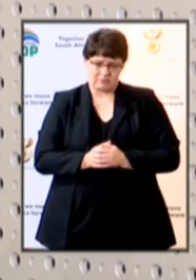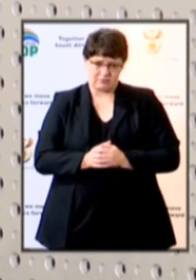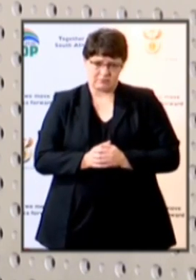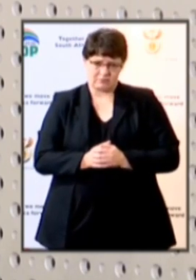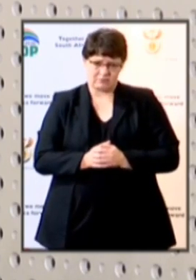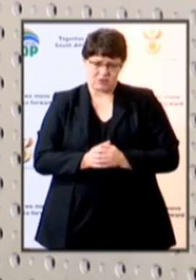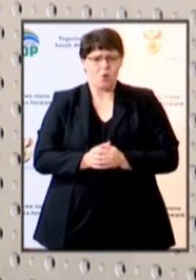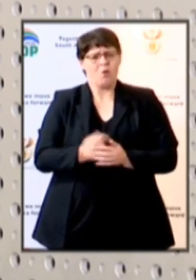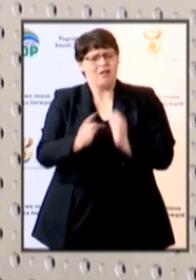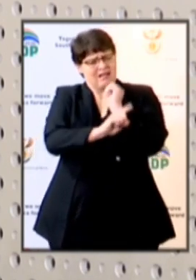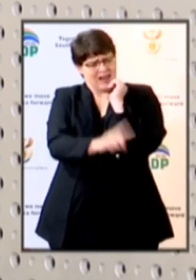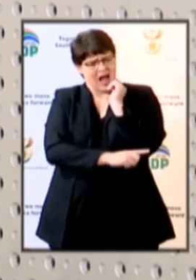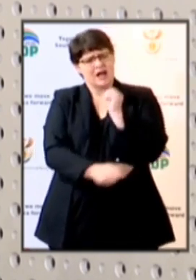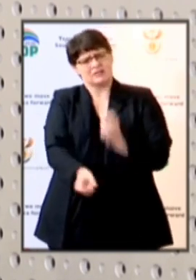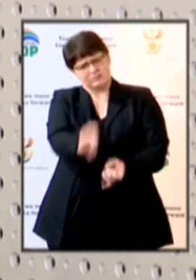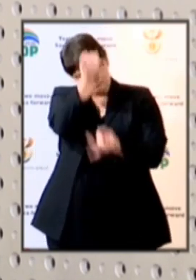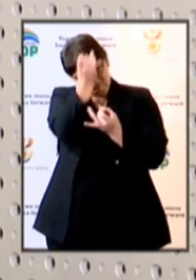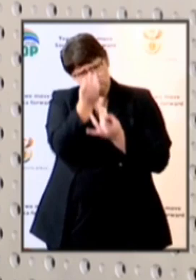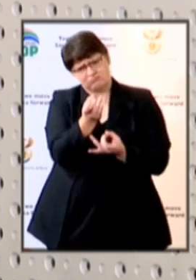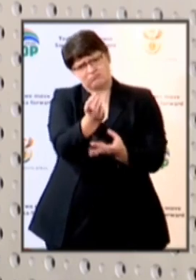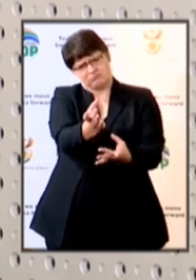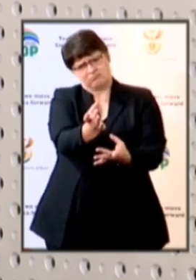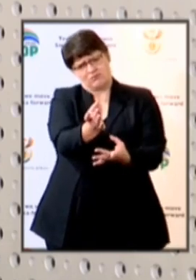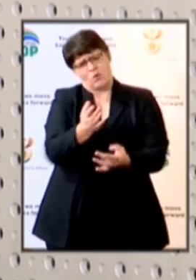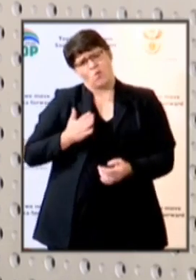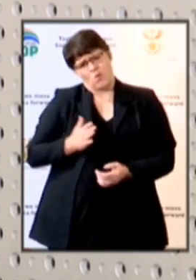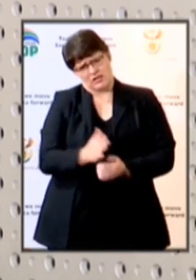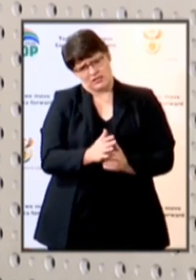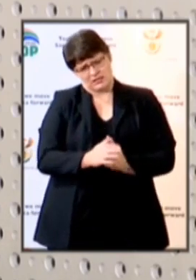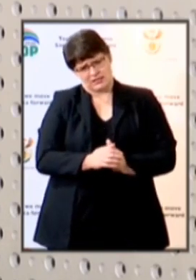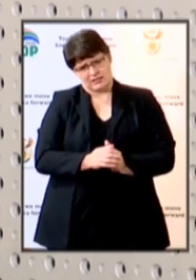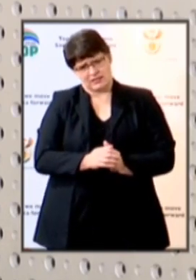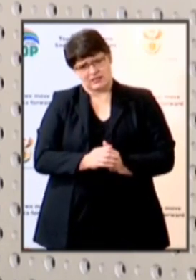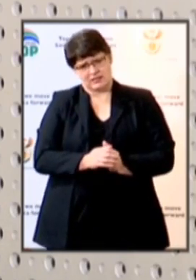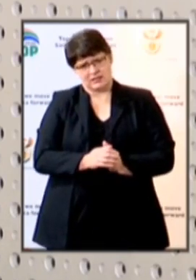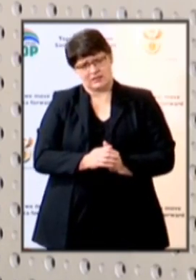it's not the health measures